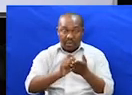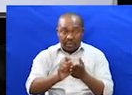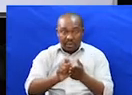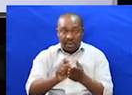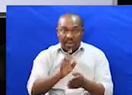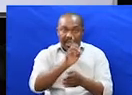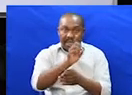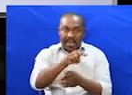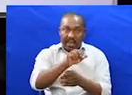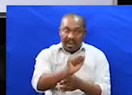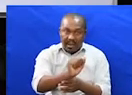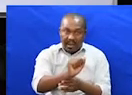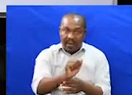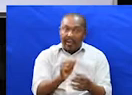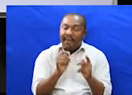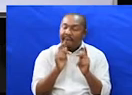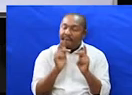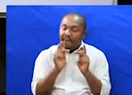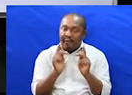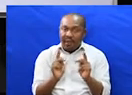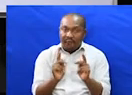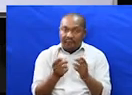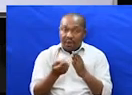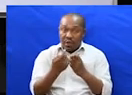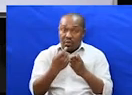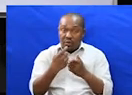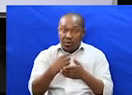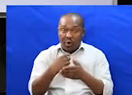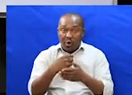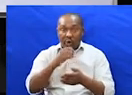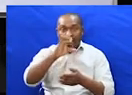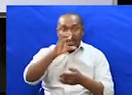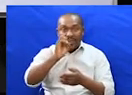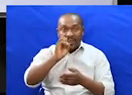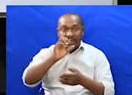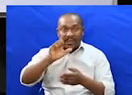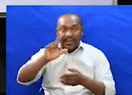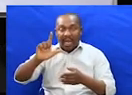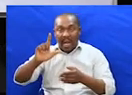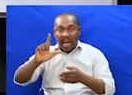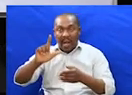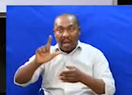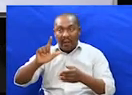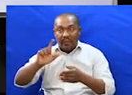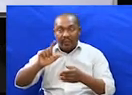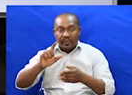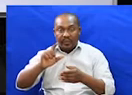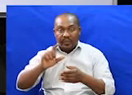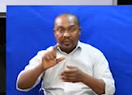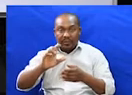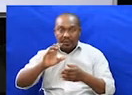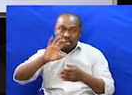DNA, if you draw the cell, let's say this is a cell, my dear student. This is a